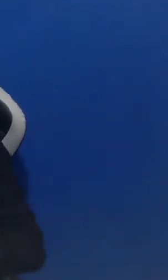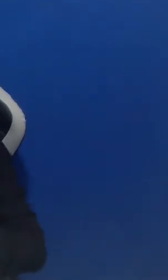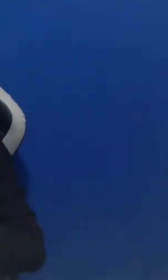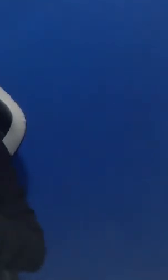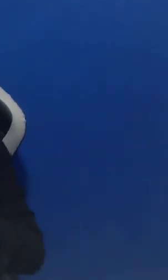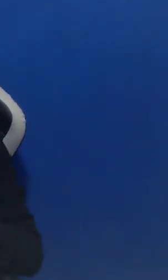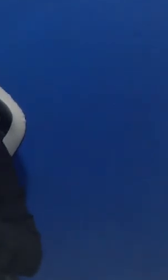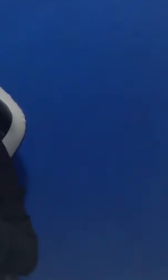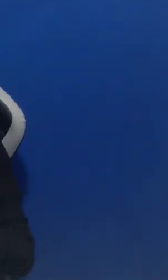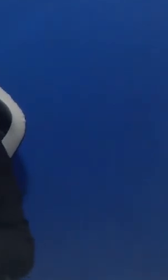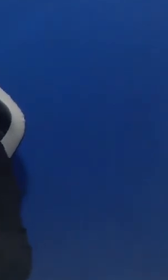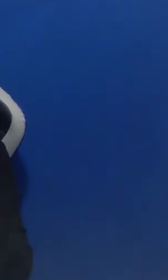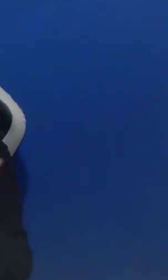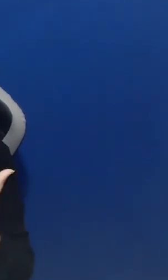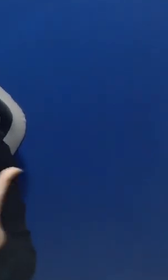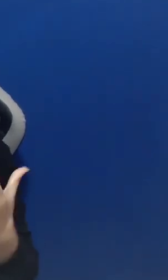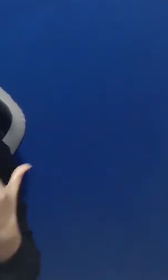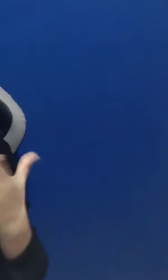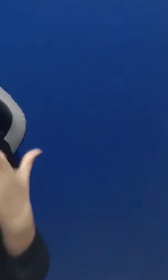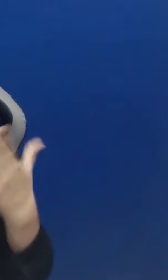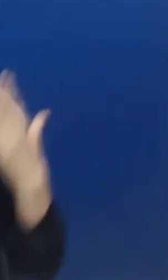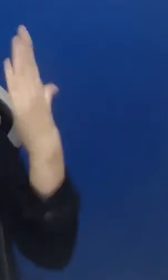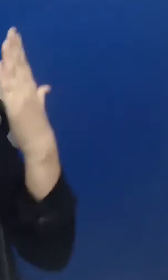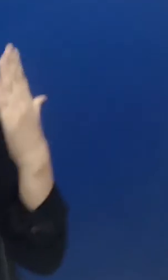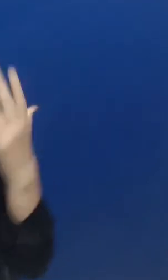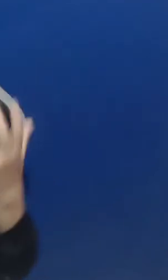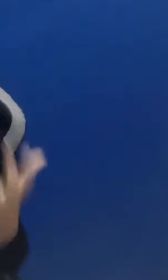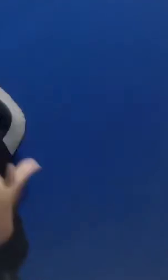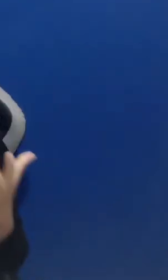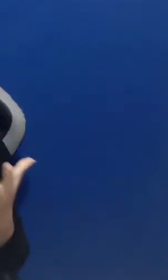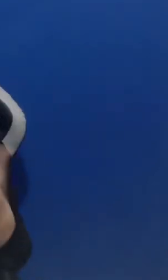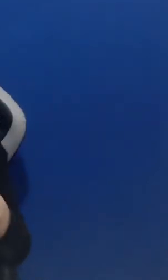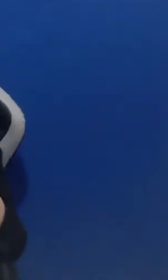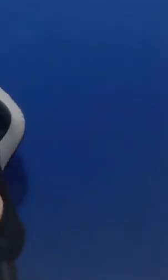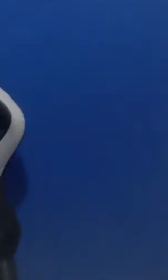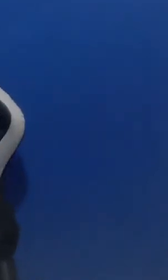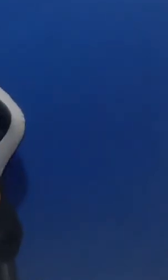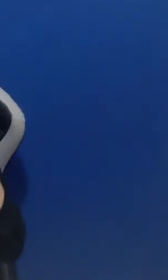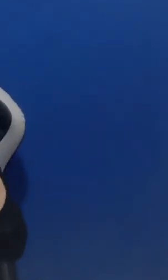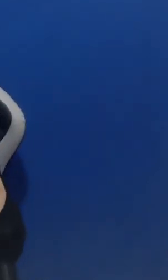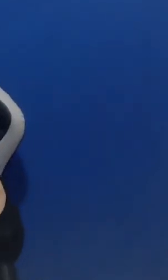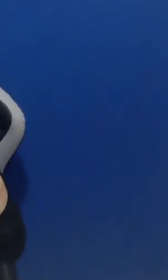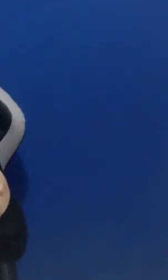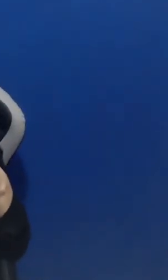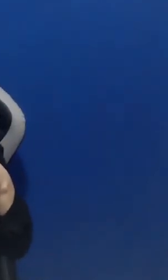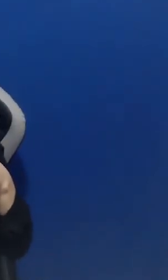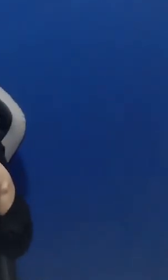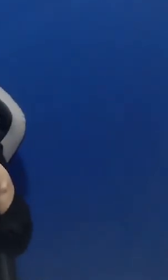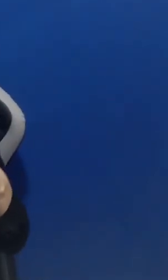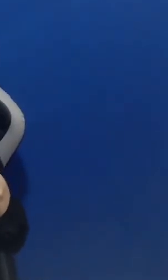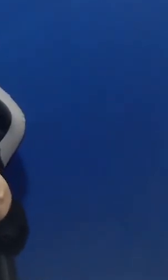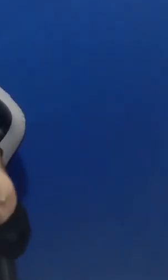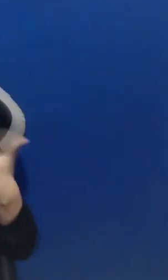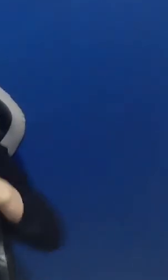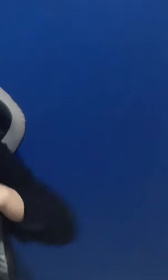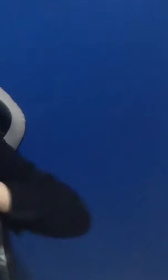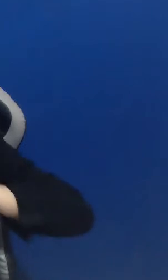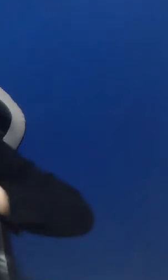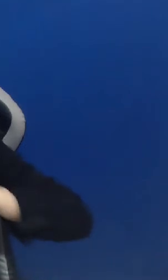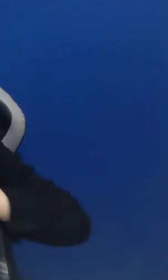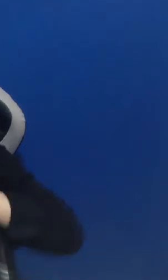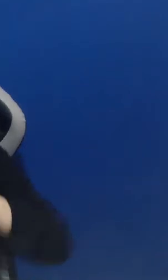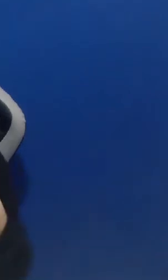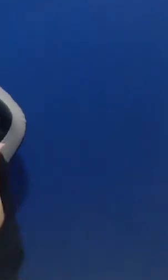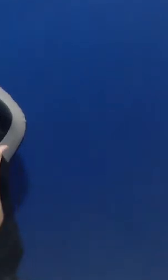fundamental for the region and for the countries that are trying to do more, is what do you believe are the most important pieces